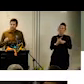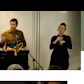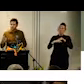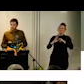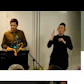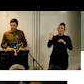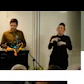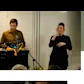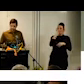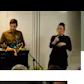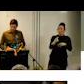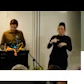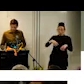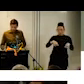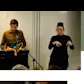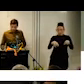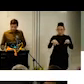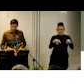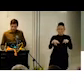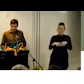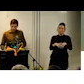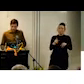the hippocampus and the cortex.